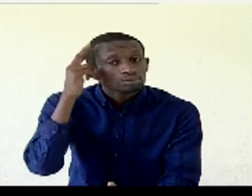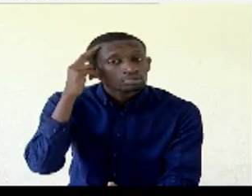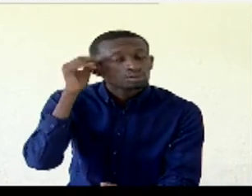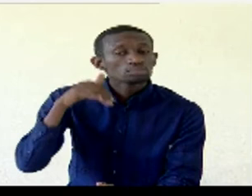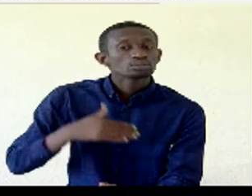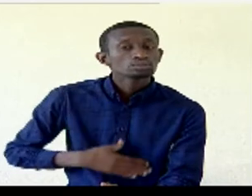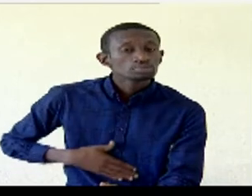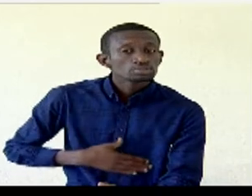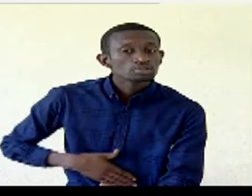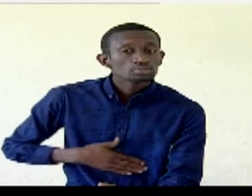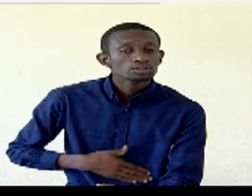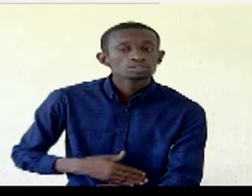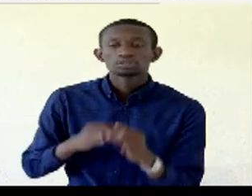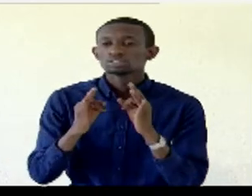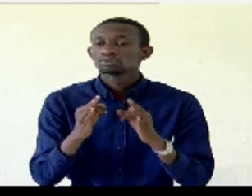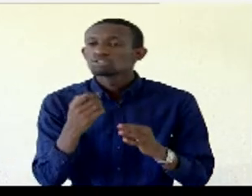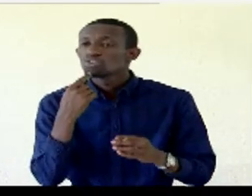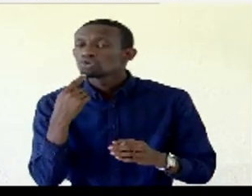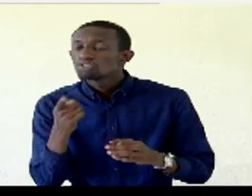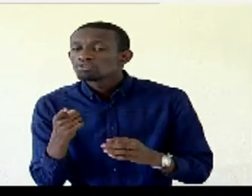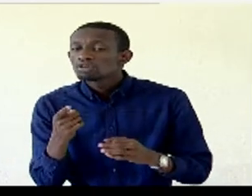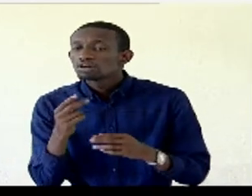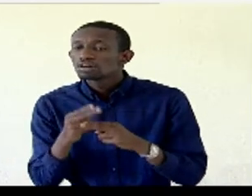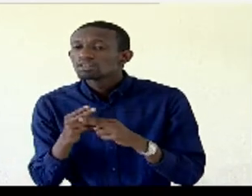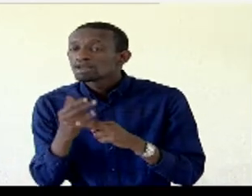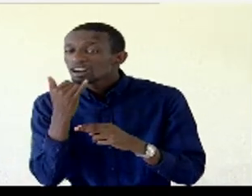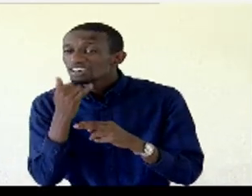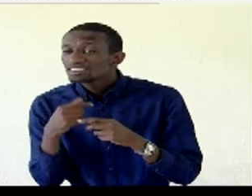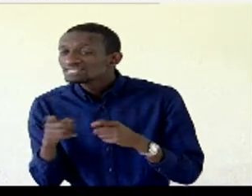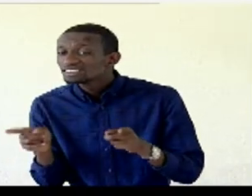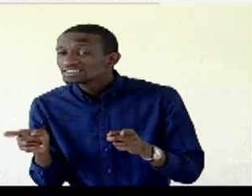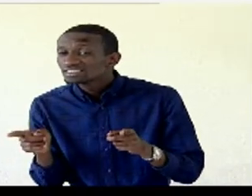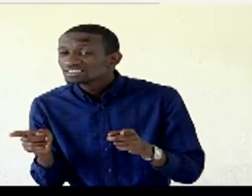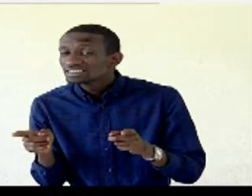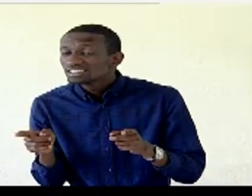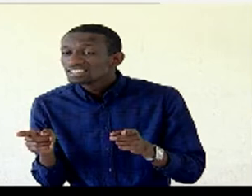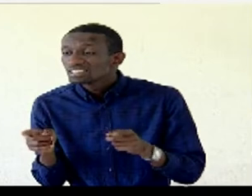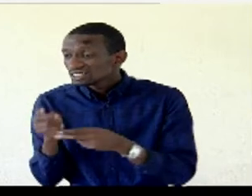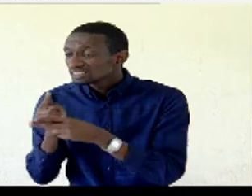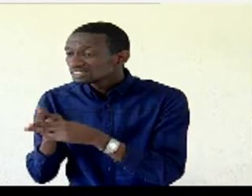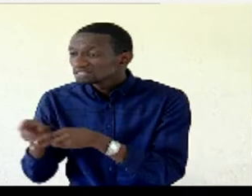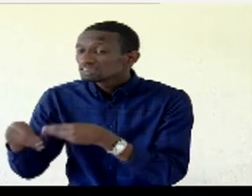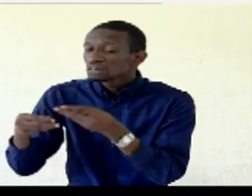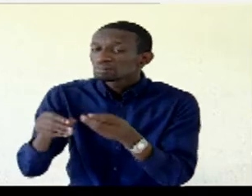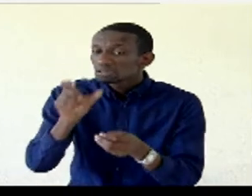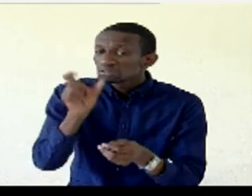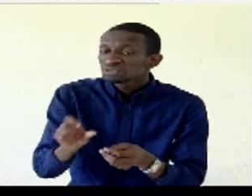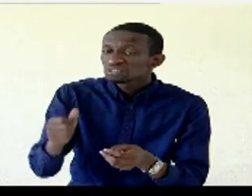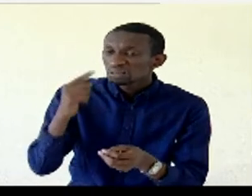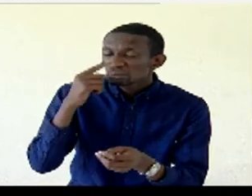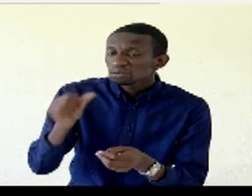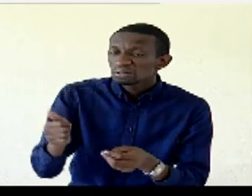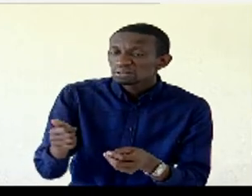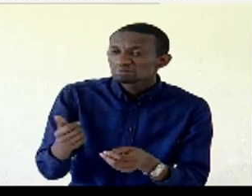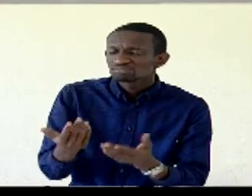you mention does not refer to anything we know, we have some bit